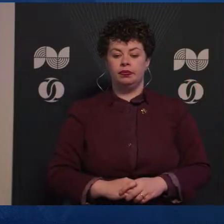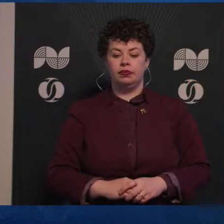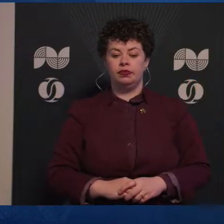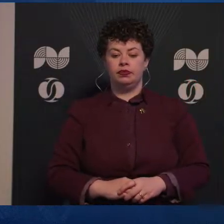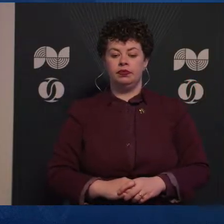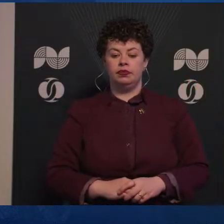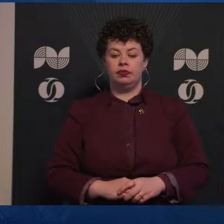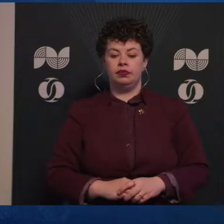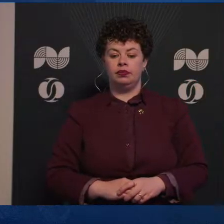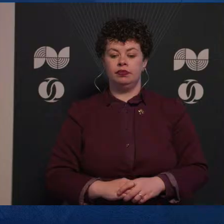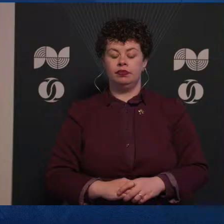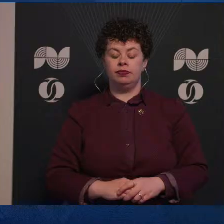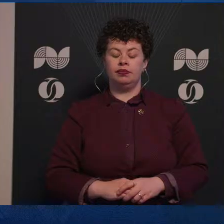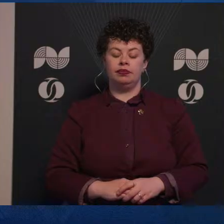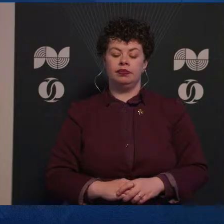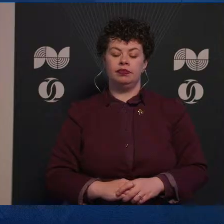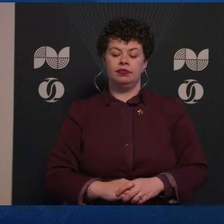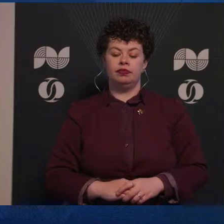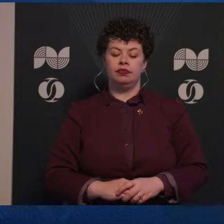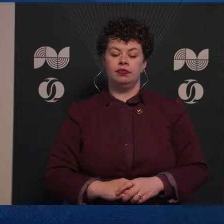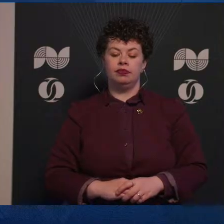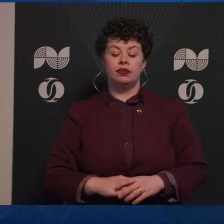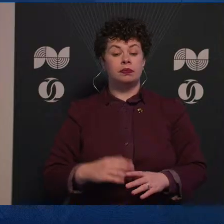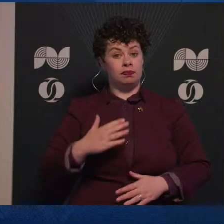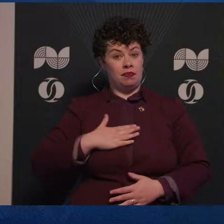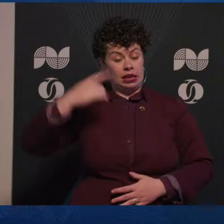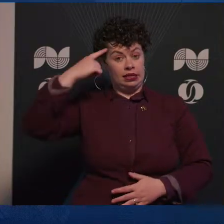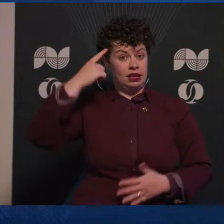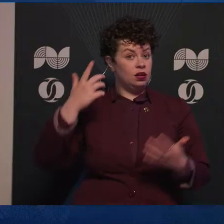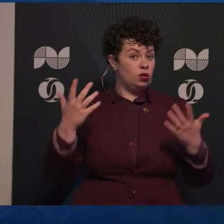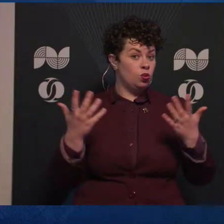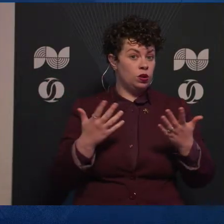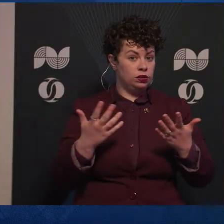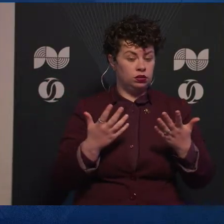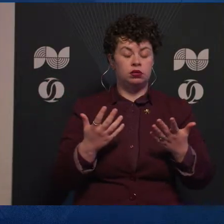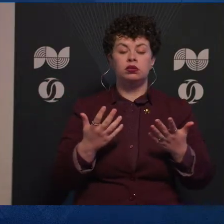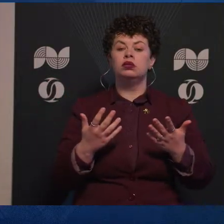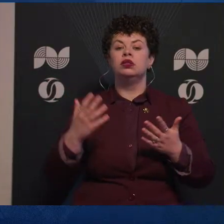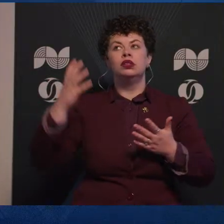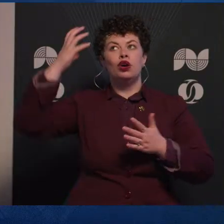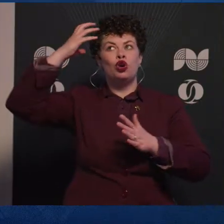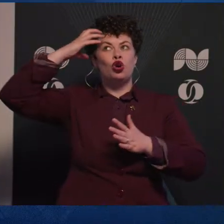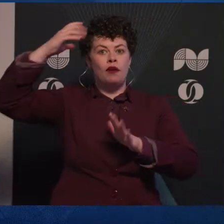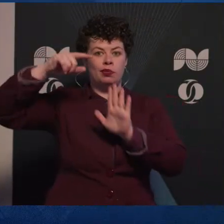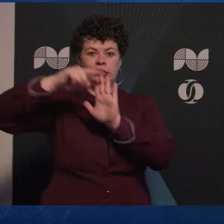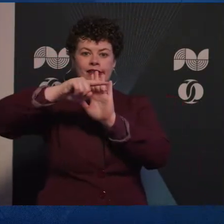by and large, I think that the victim or the costs of industrial policy,